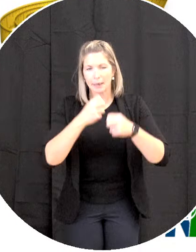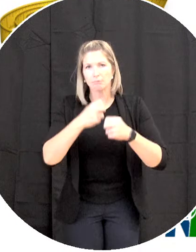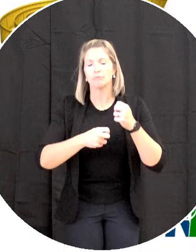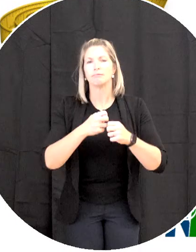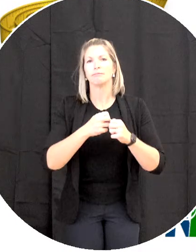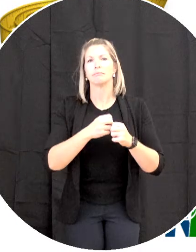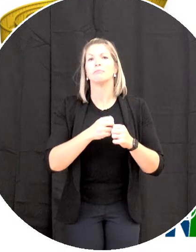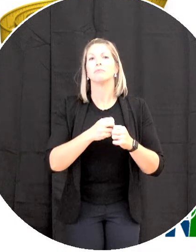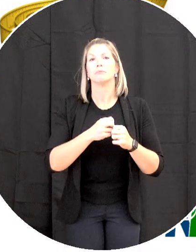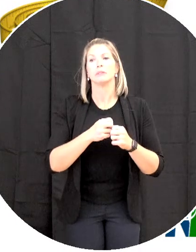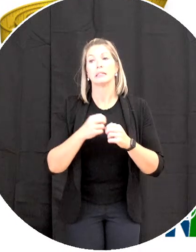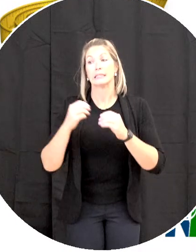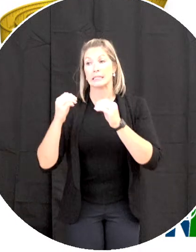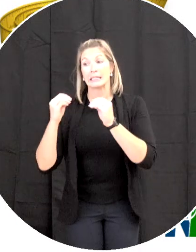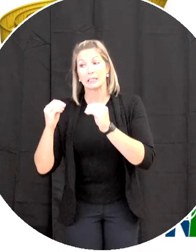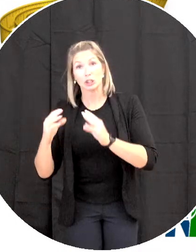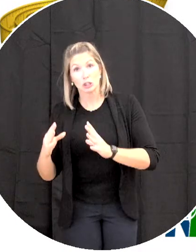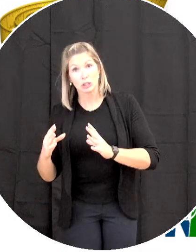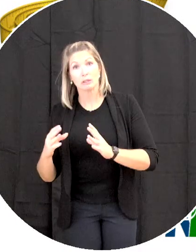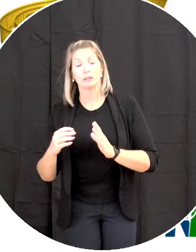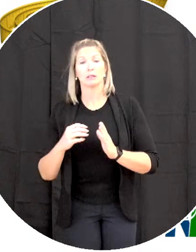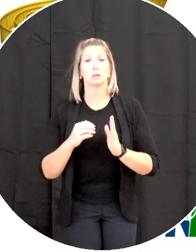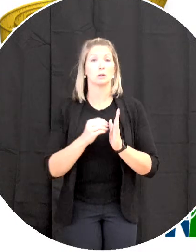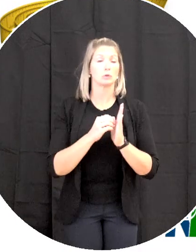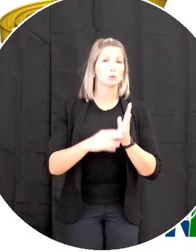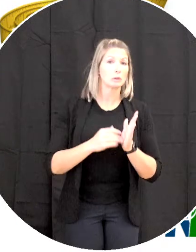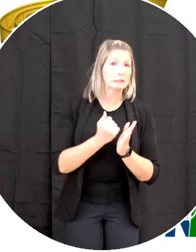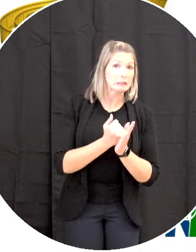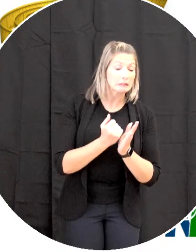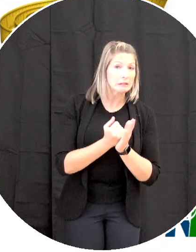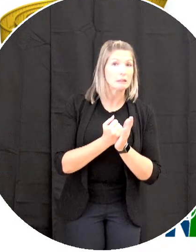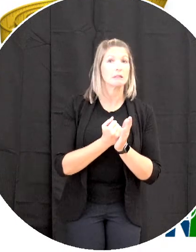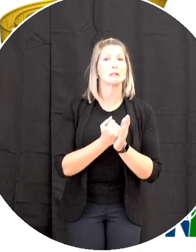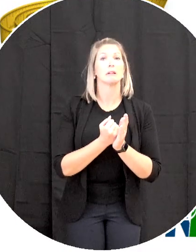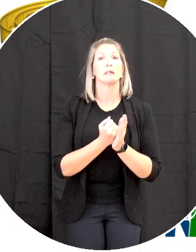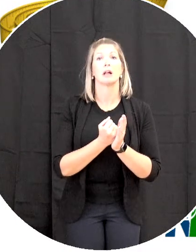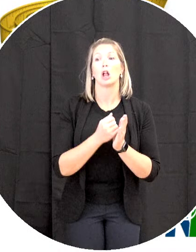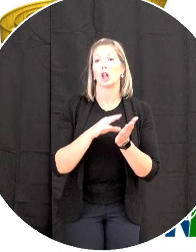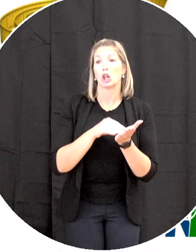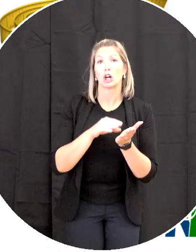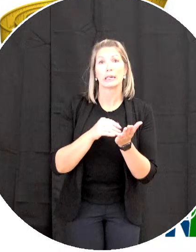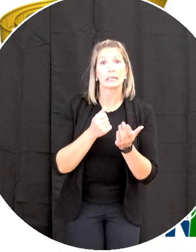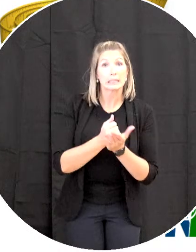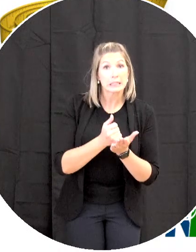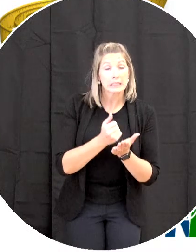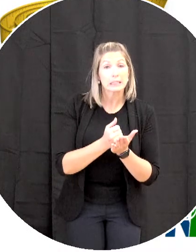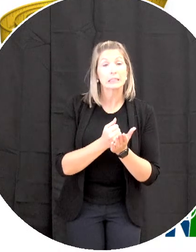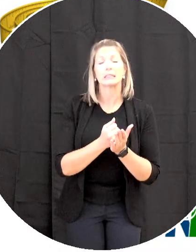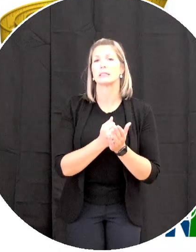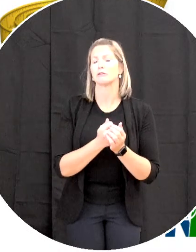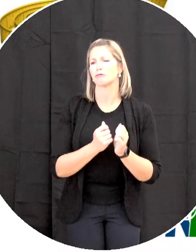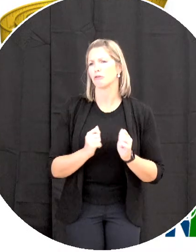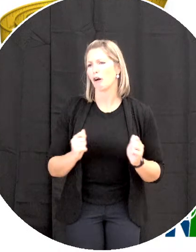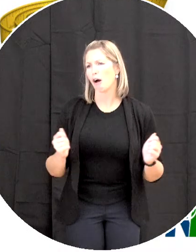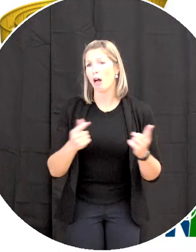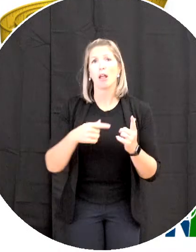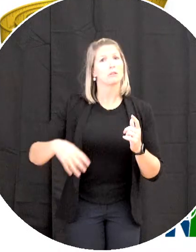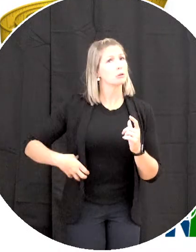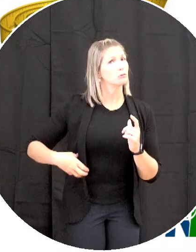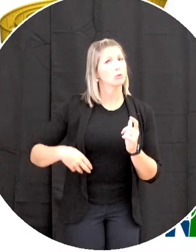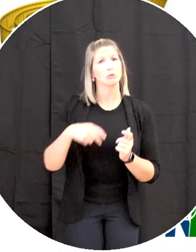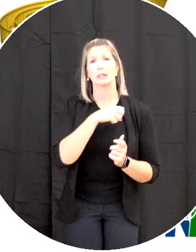that includes the teaching staff, teachers and teaching and learning assistants, student assistants, the custodial